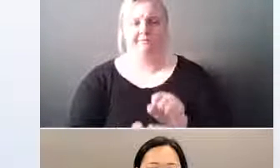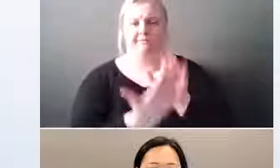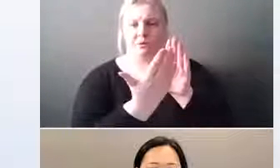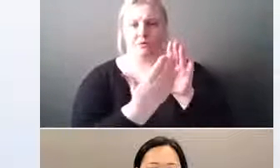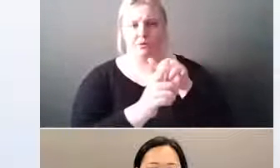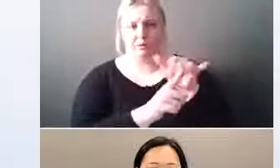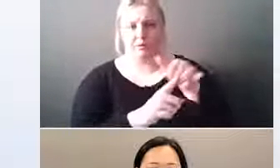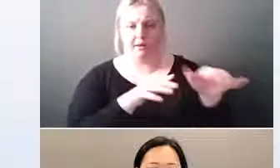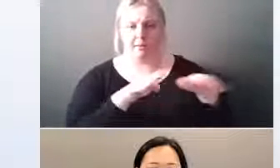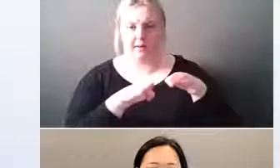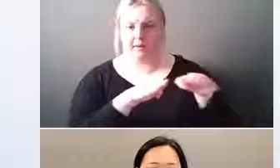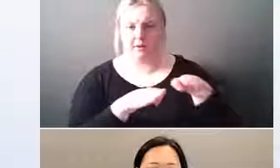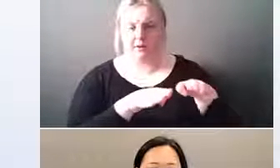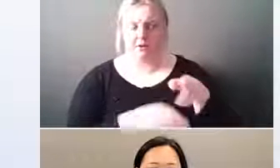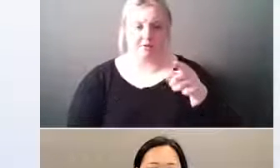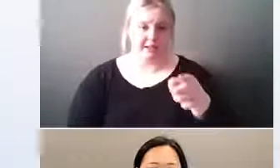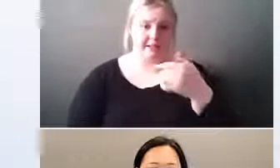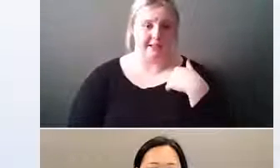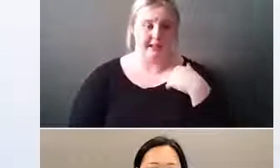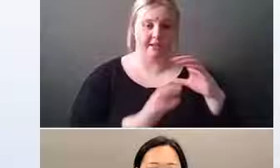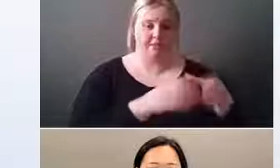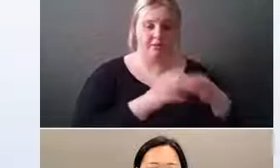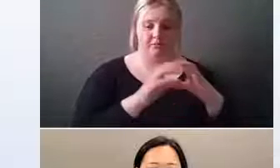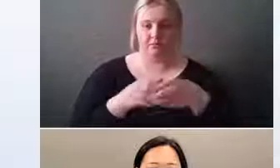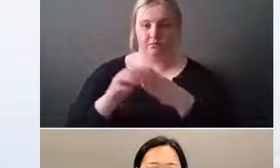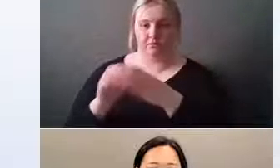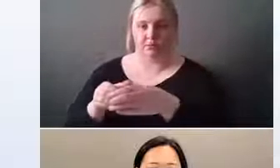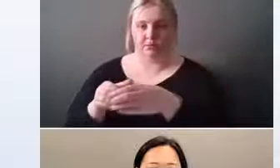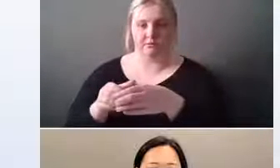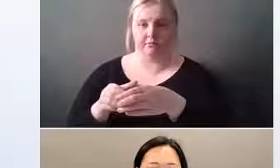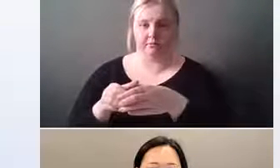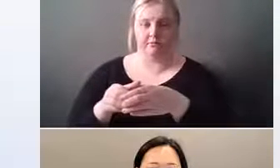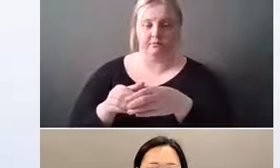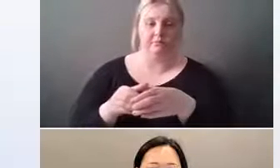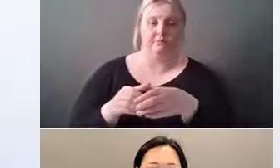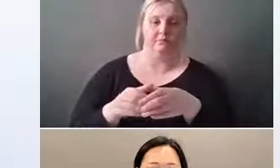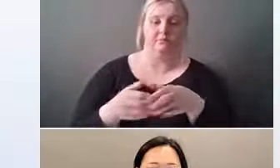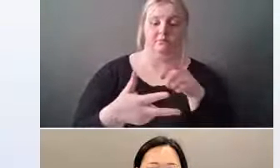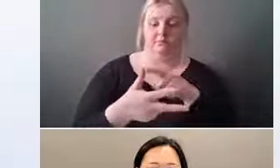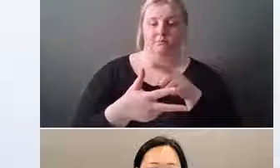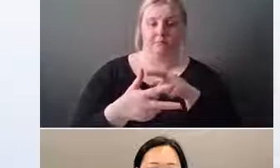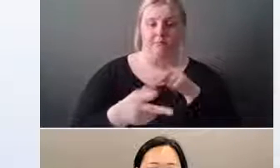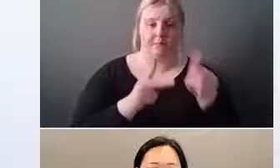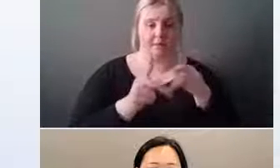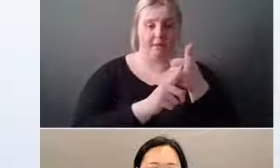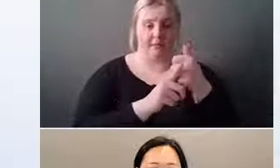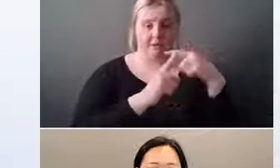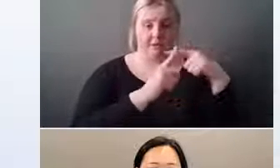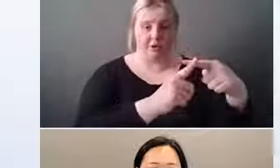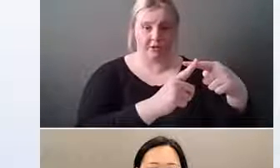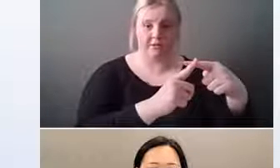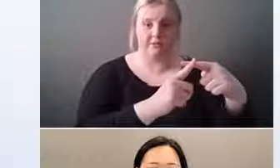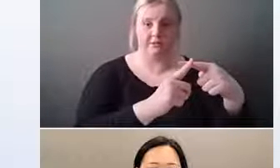behaviors. This module is broken down into 3 separate sections. Those who are targets of bullying behaviors. So